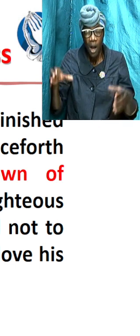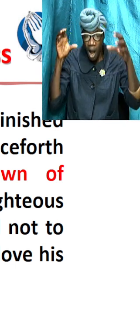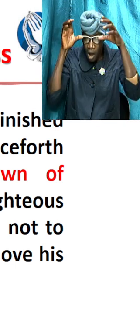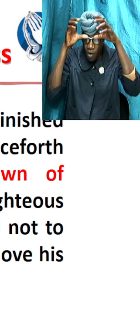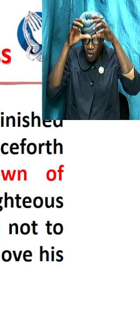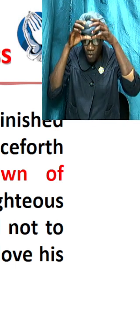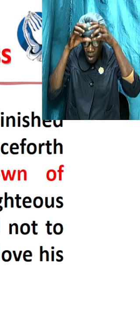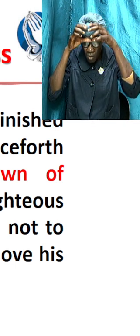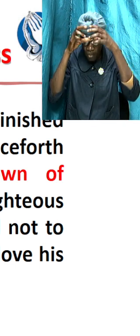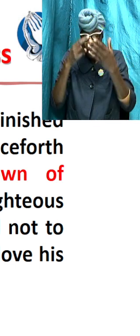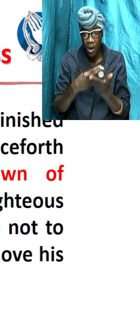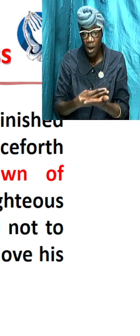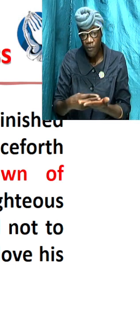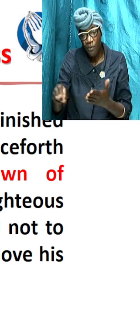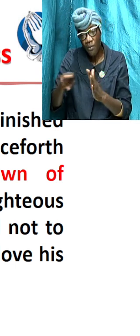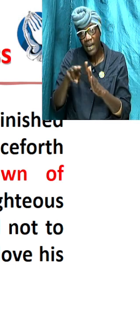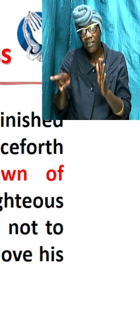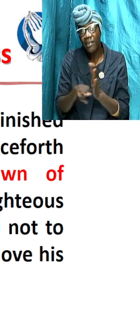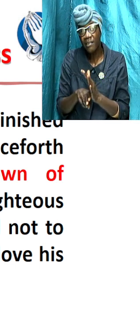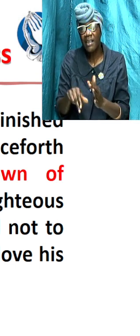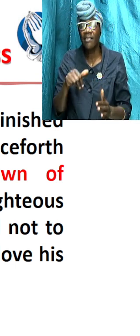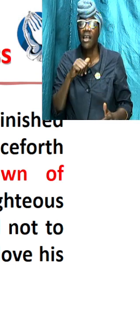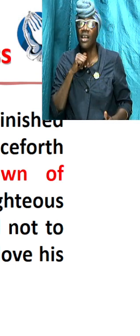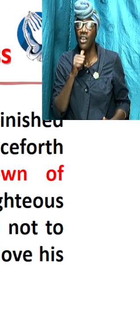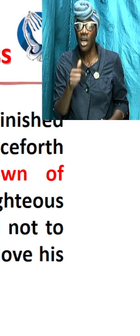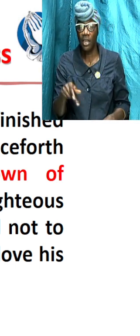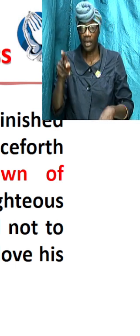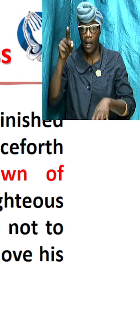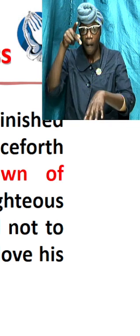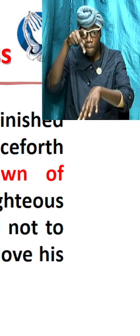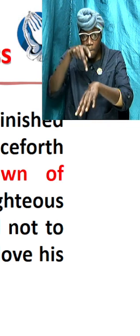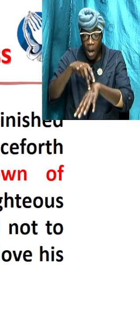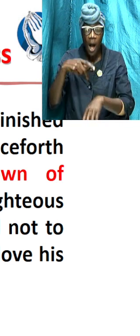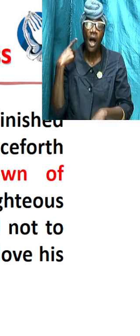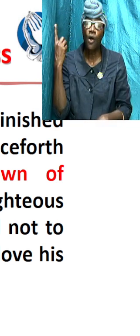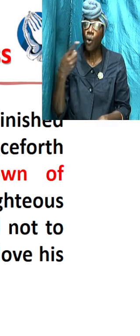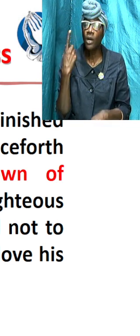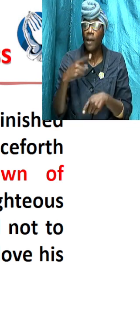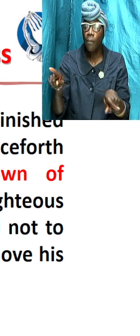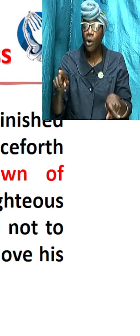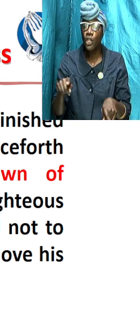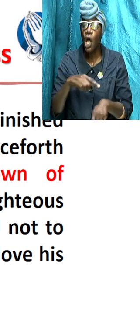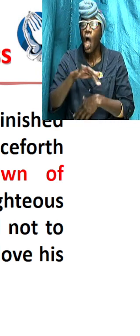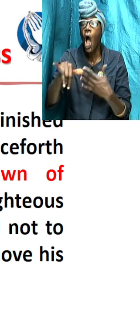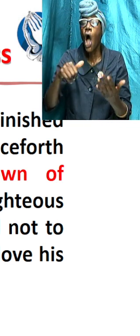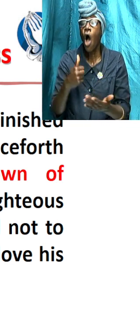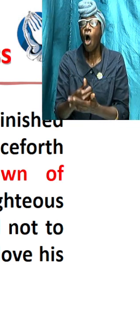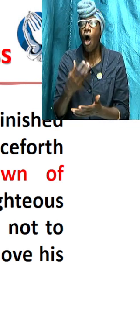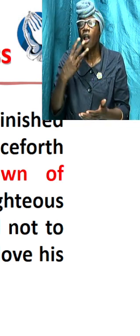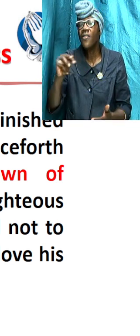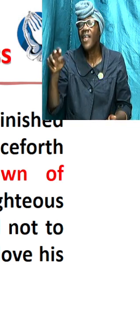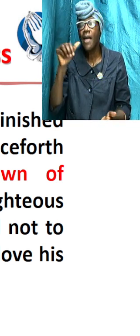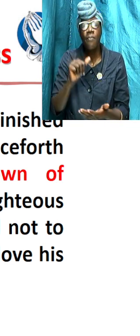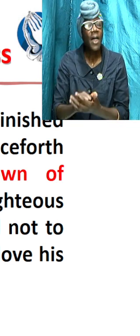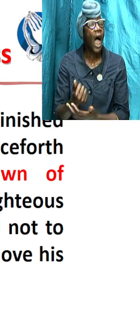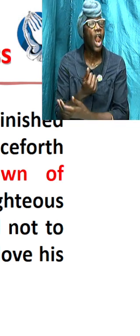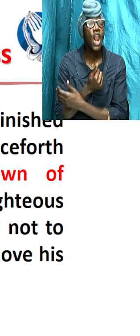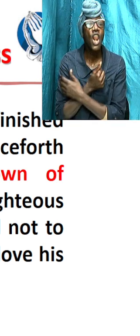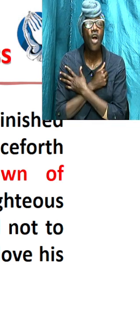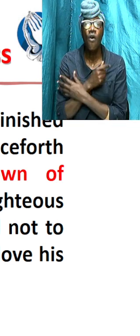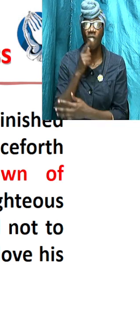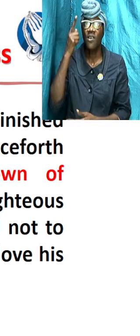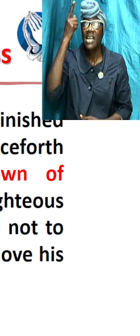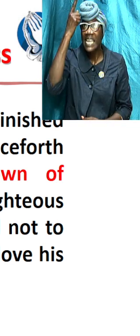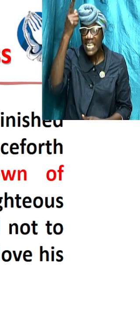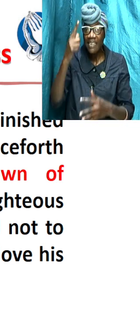righteousness, sorry. And he said, not me only, but unto all of them also that love his